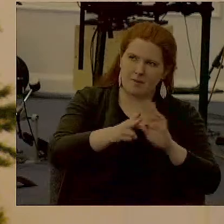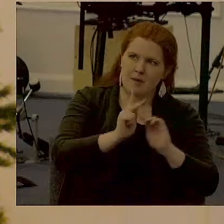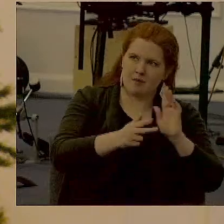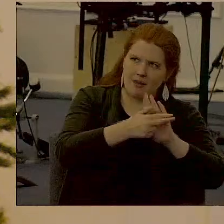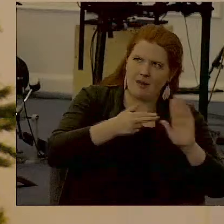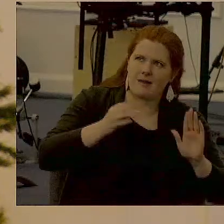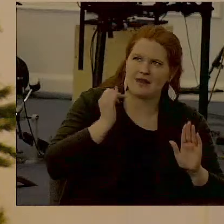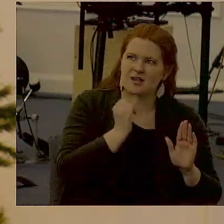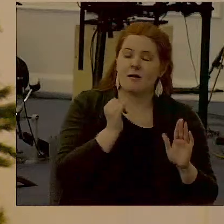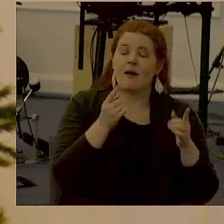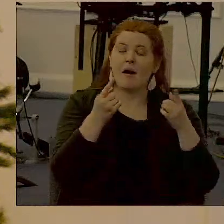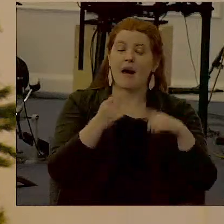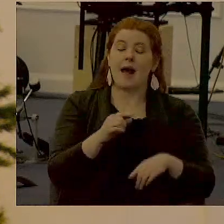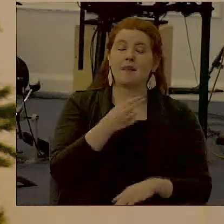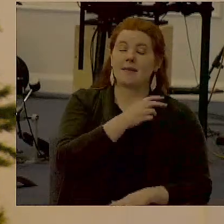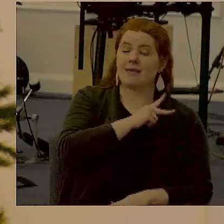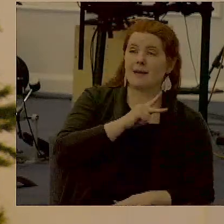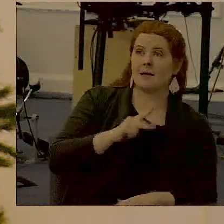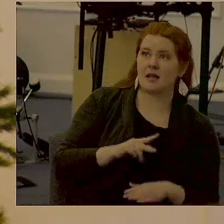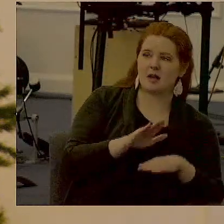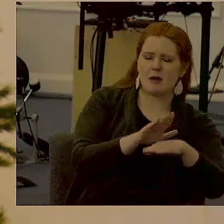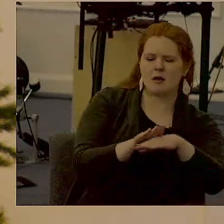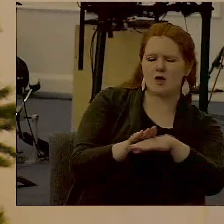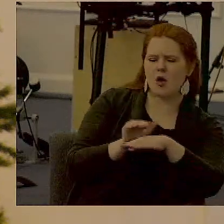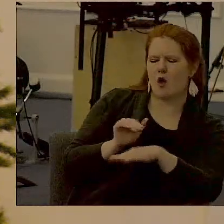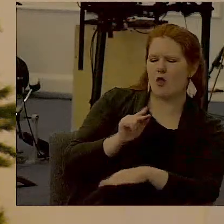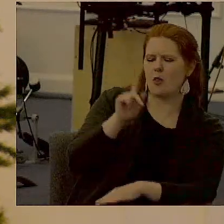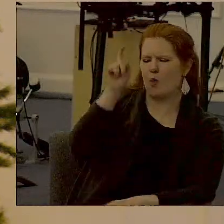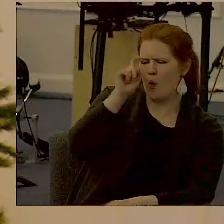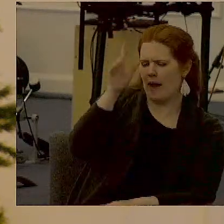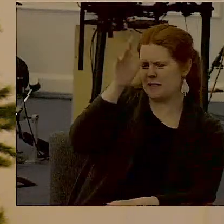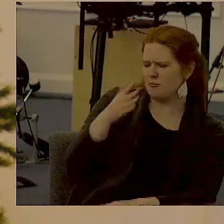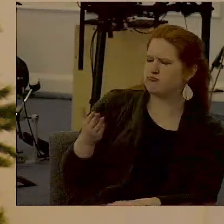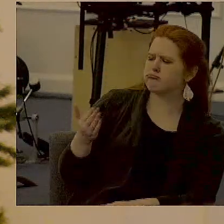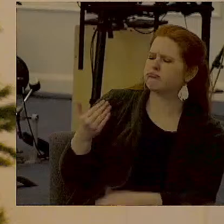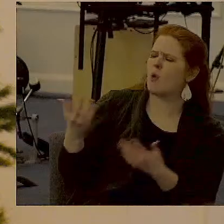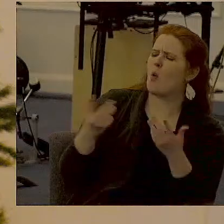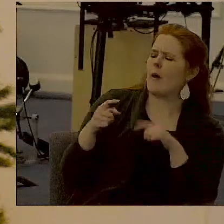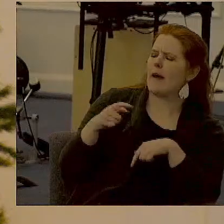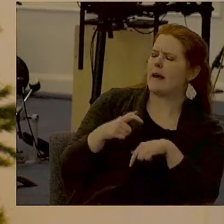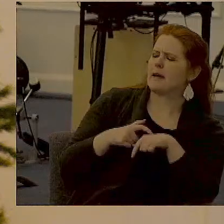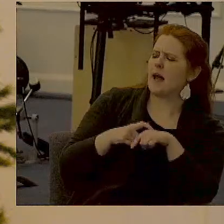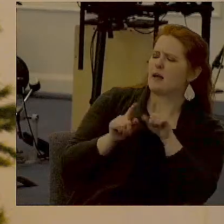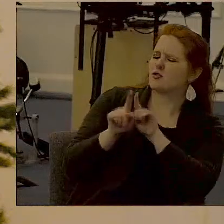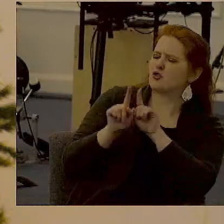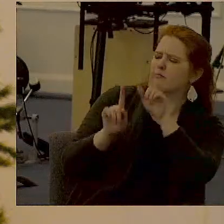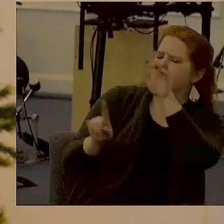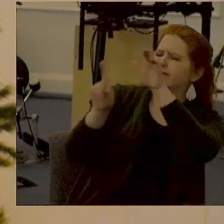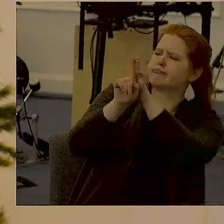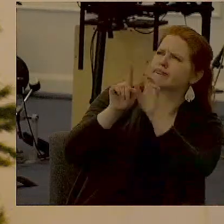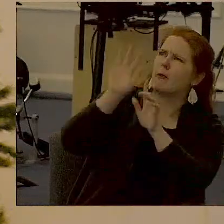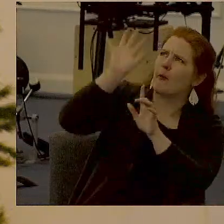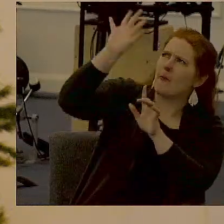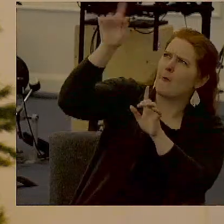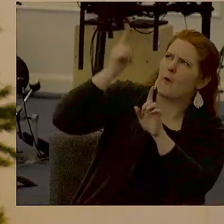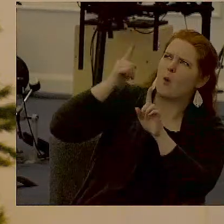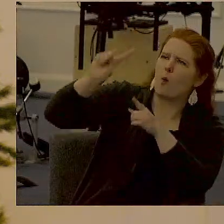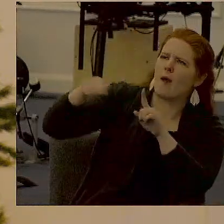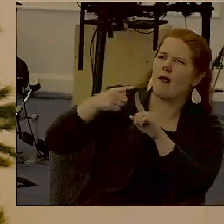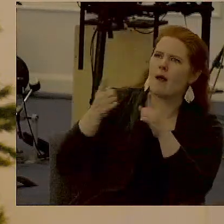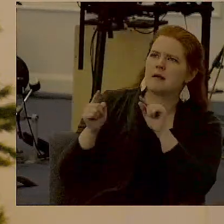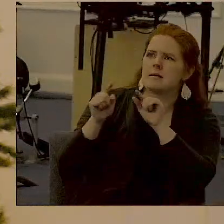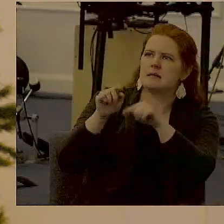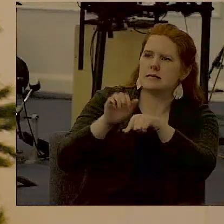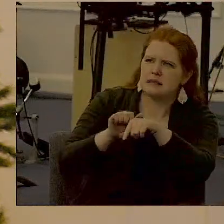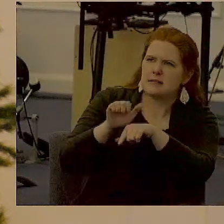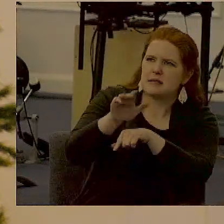Then Herod summoned the wise men secretly and ascertained from them what time the star had appeared. And he sent them to Bethlehem,